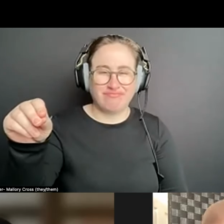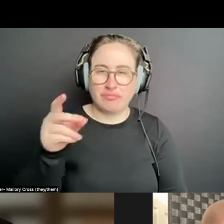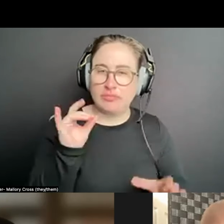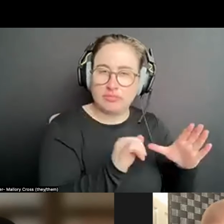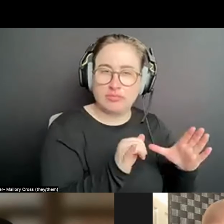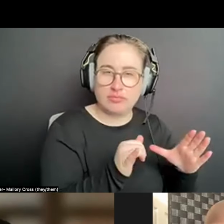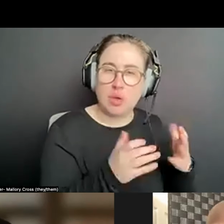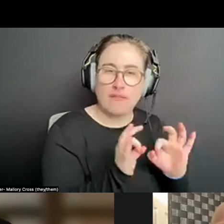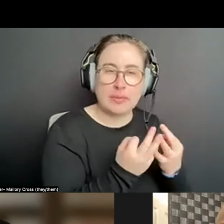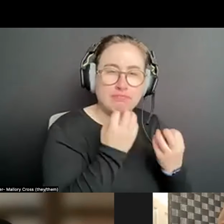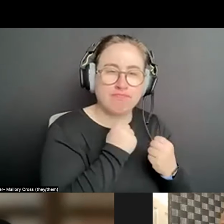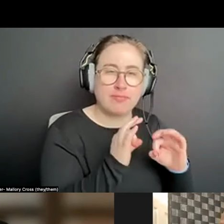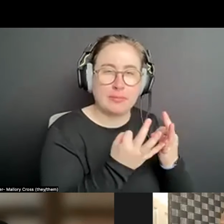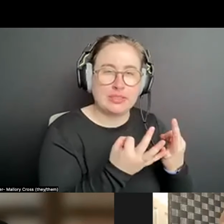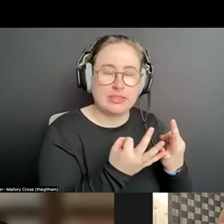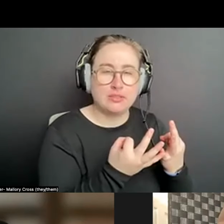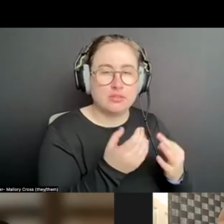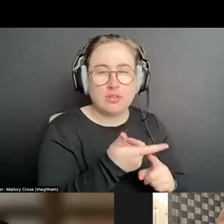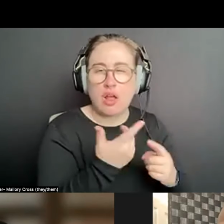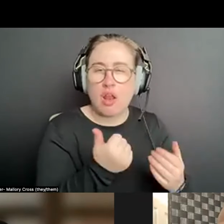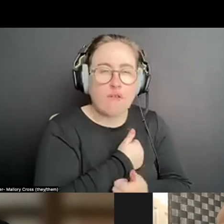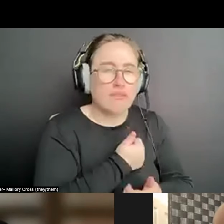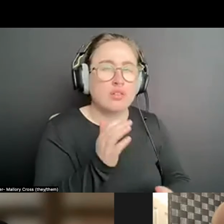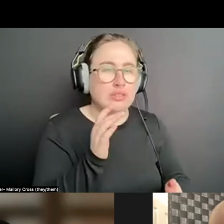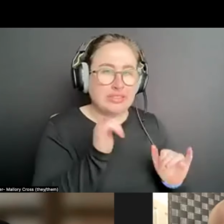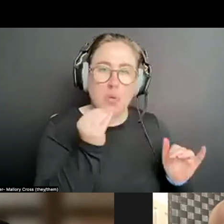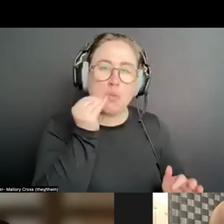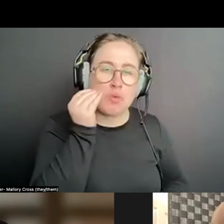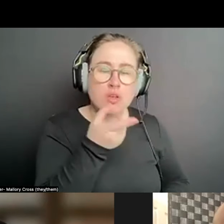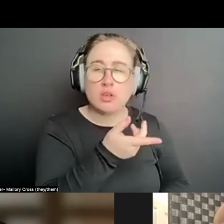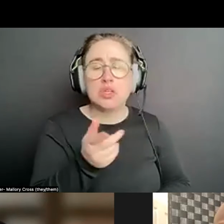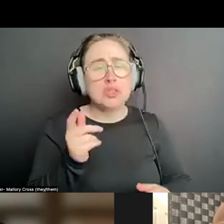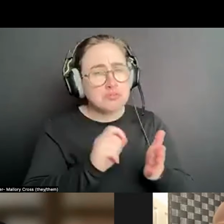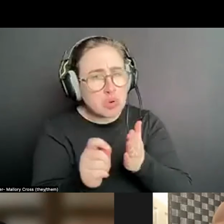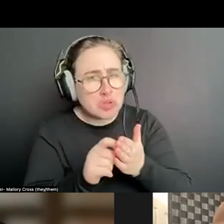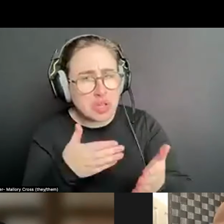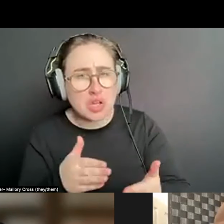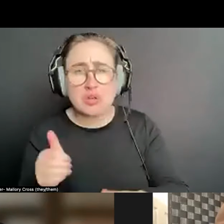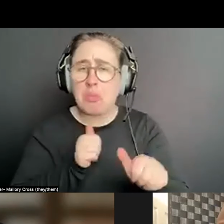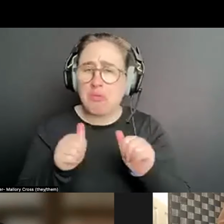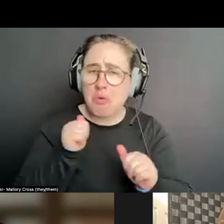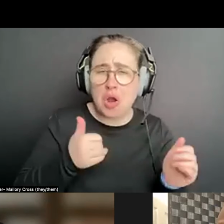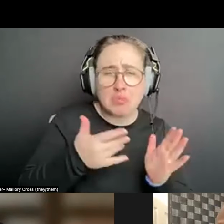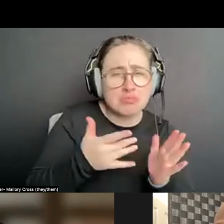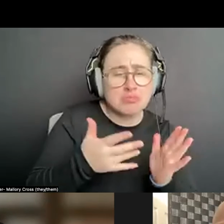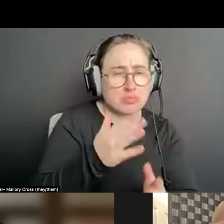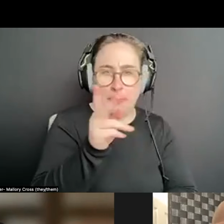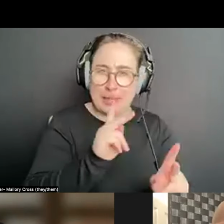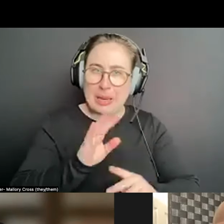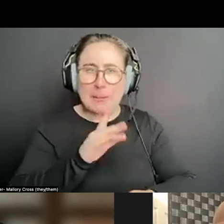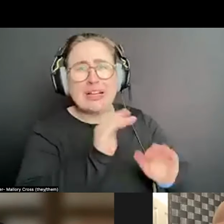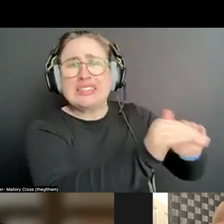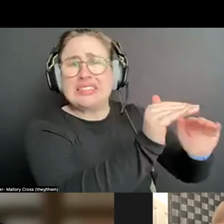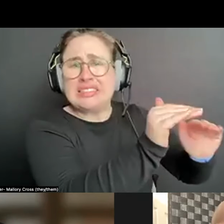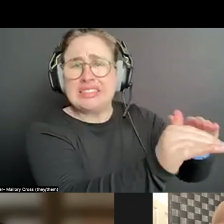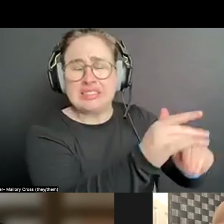a homebody. He wrote songs, he performed songs. He was in great demand here. And I'm just a chip off